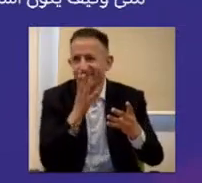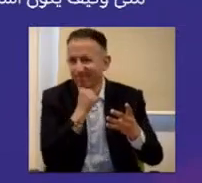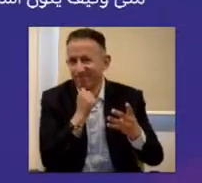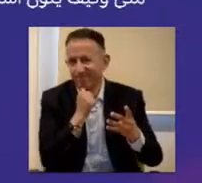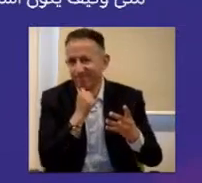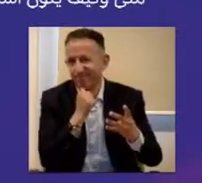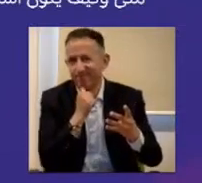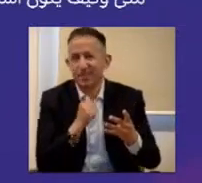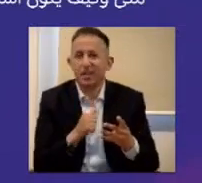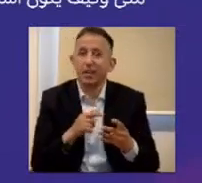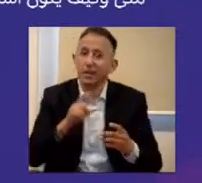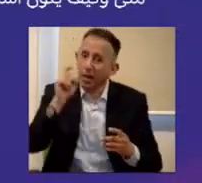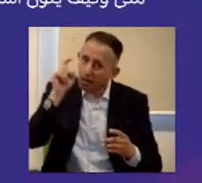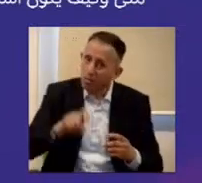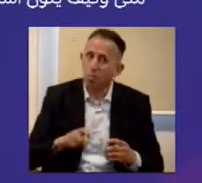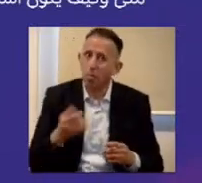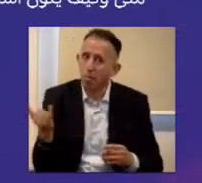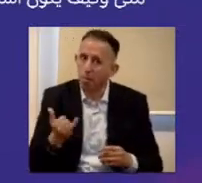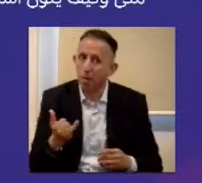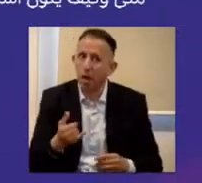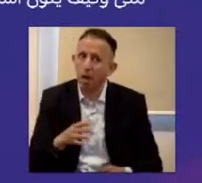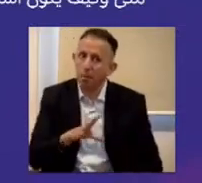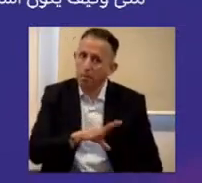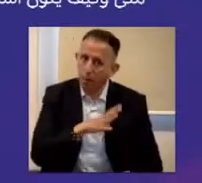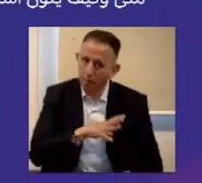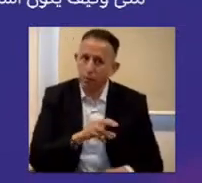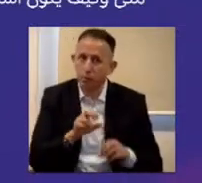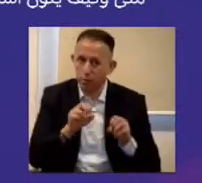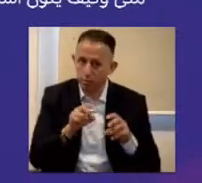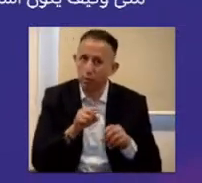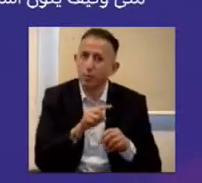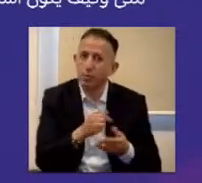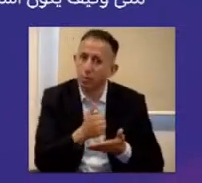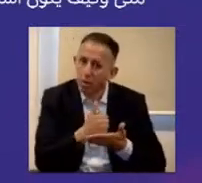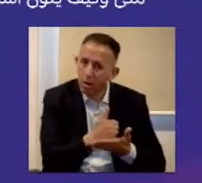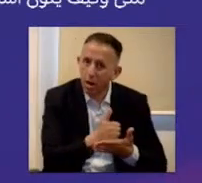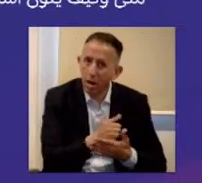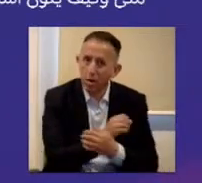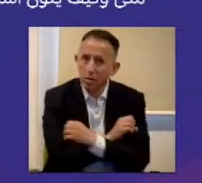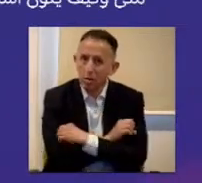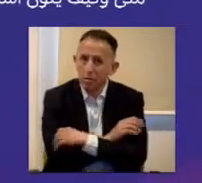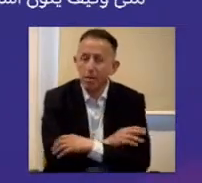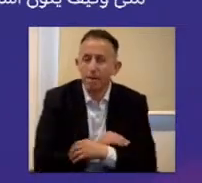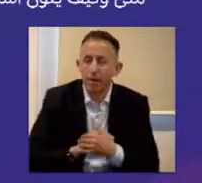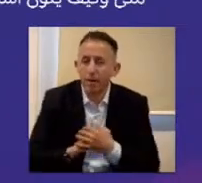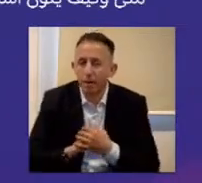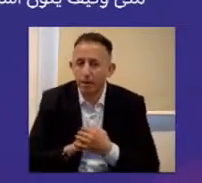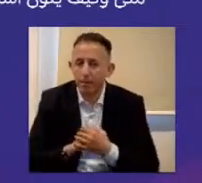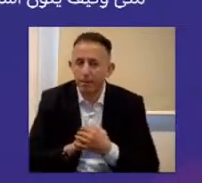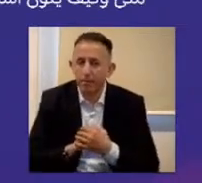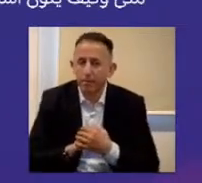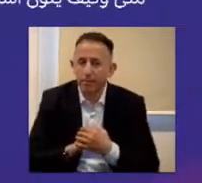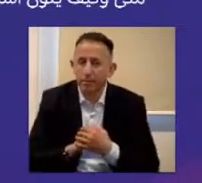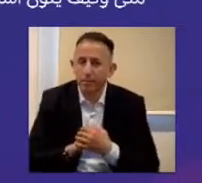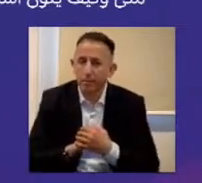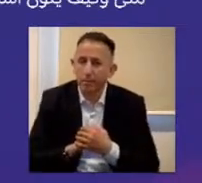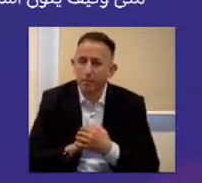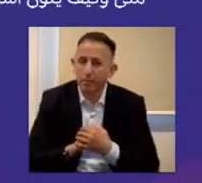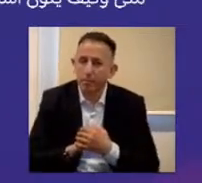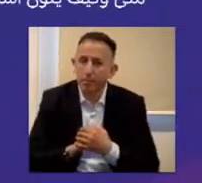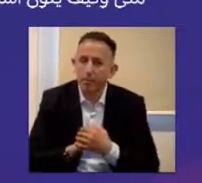teacher to assemble, to organize resources, to have better support for the students for each student to monitor progress, to